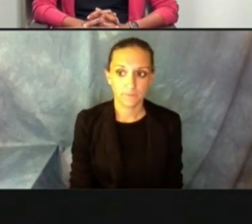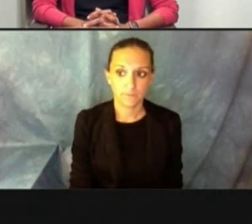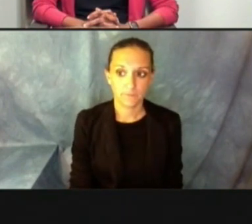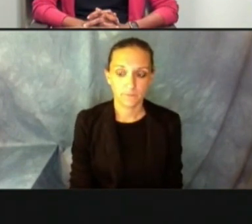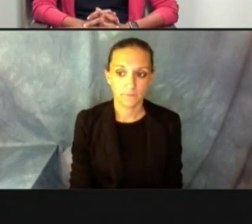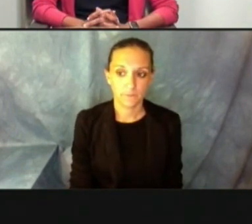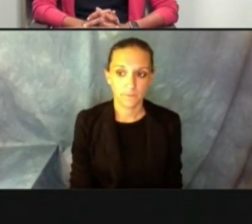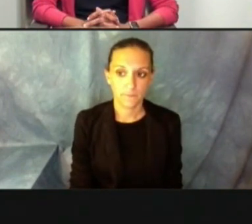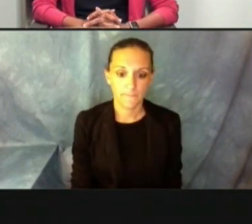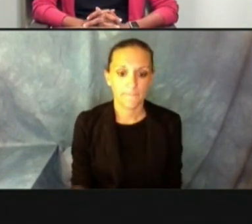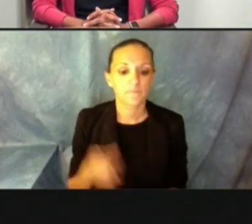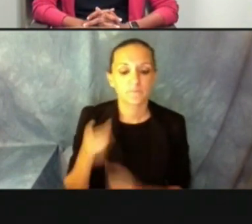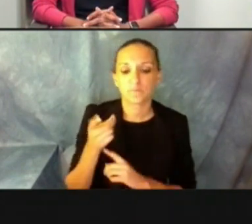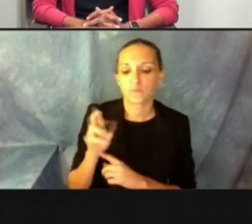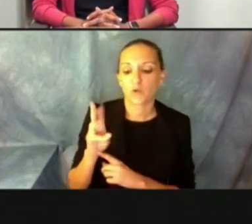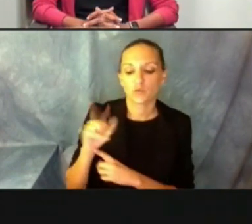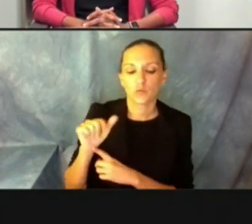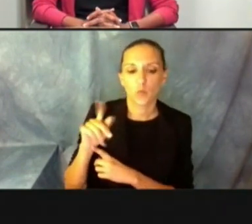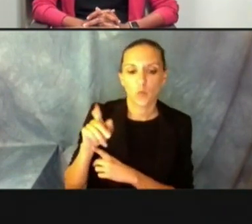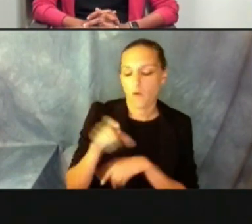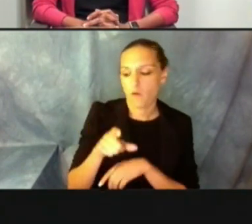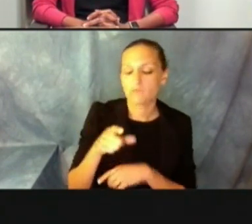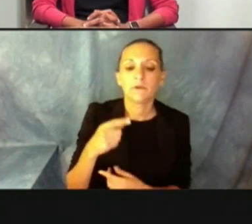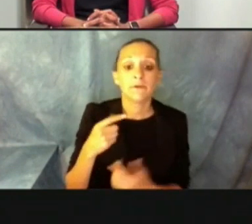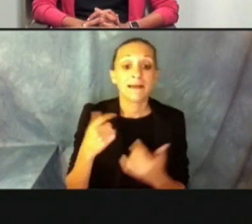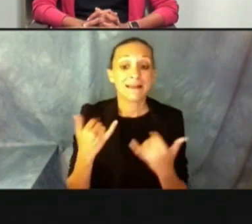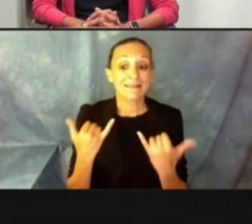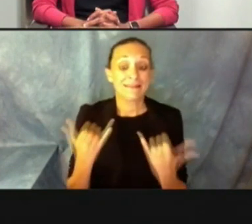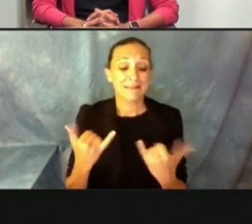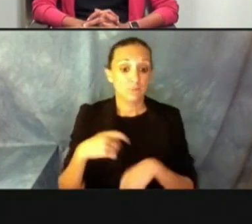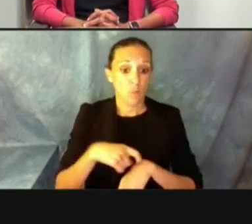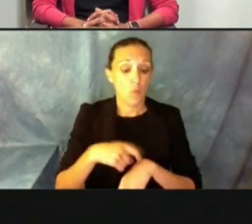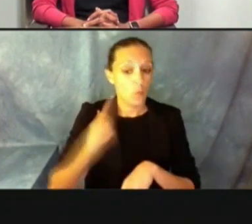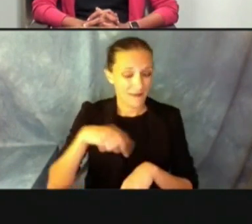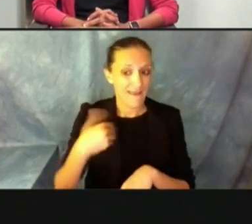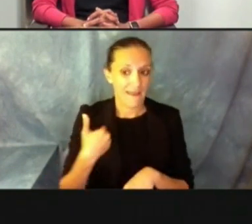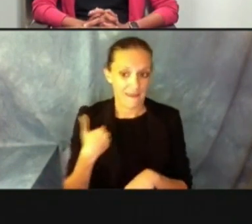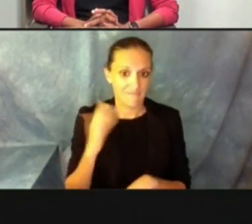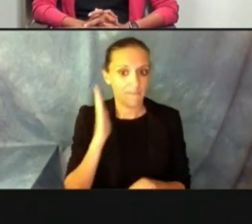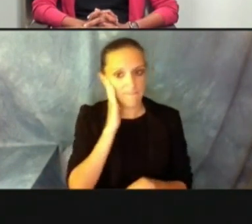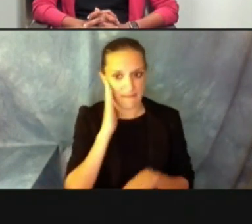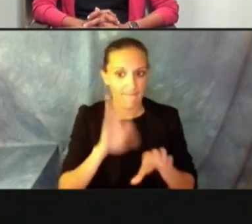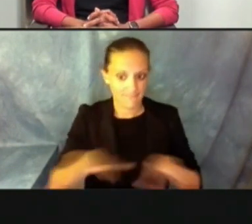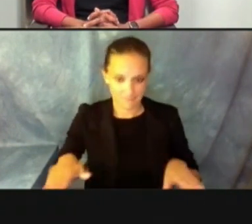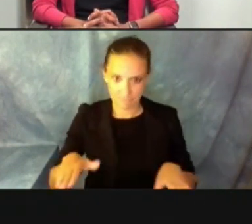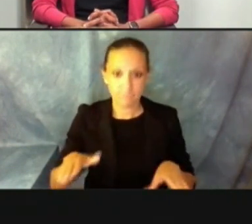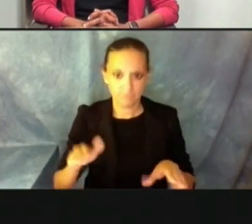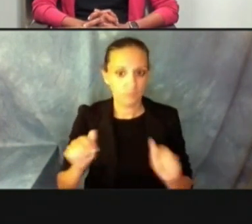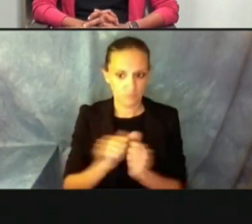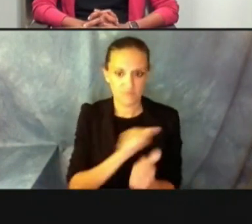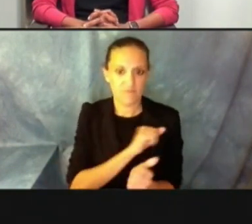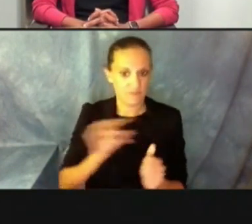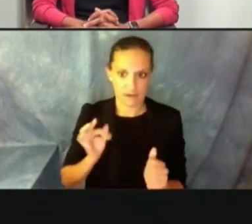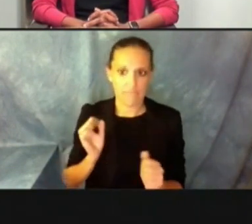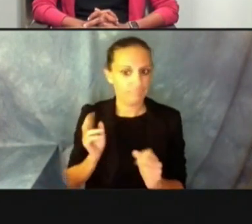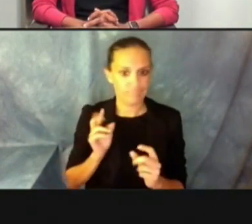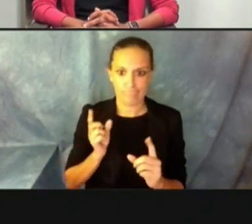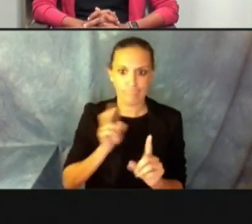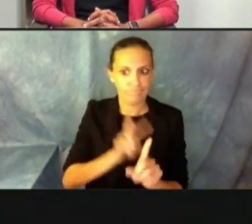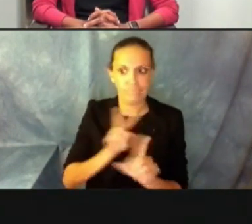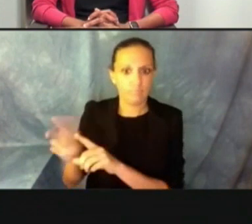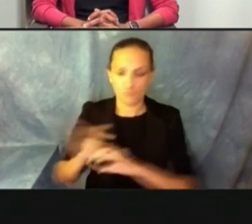We, at this point, have beds still available, staffed beds, and